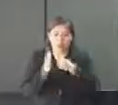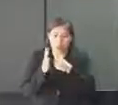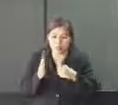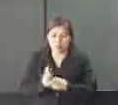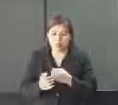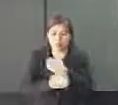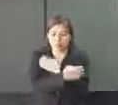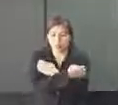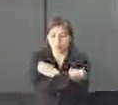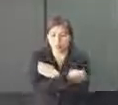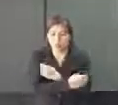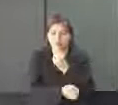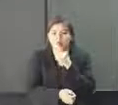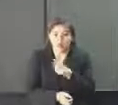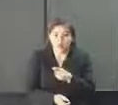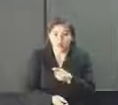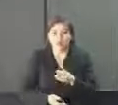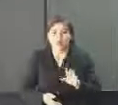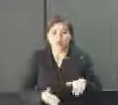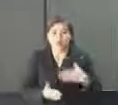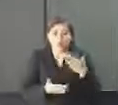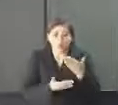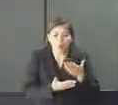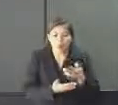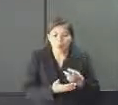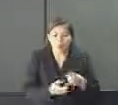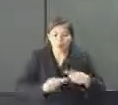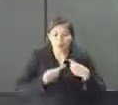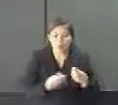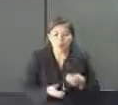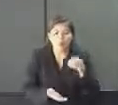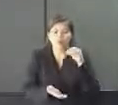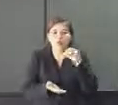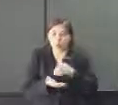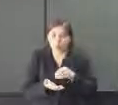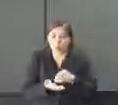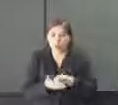educational systems whose curriculum